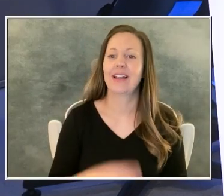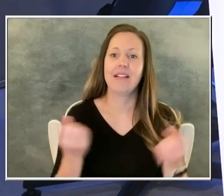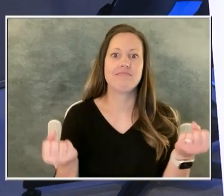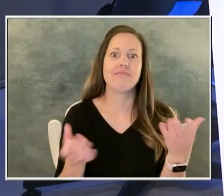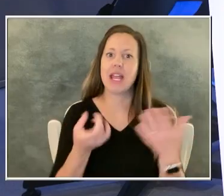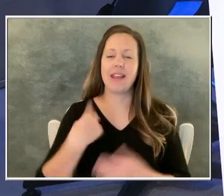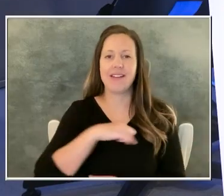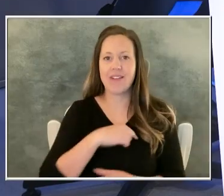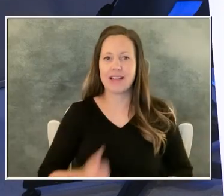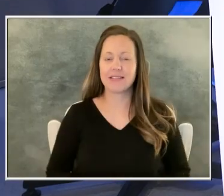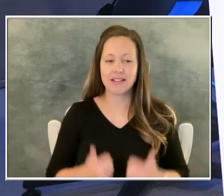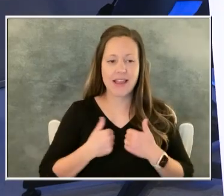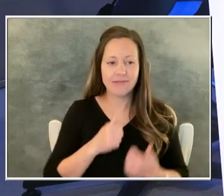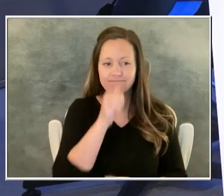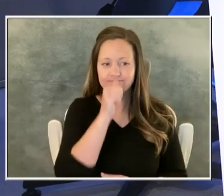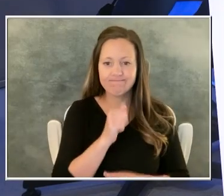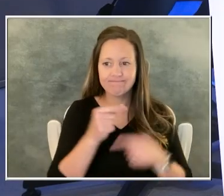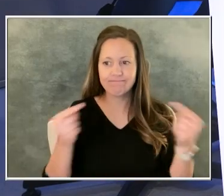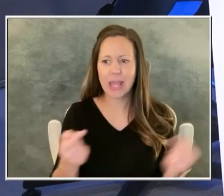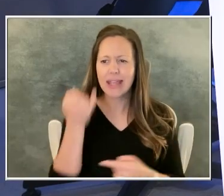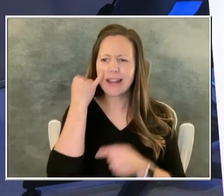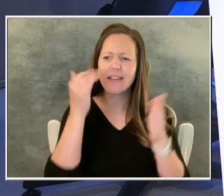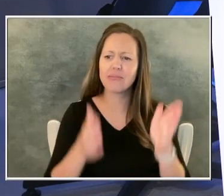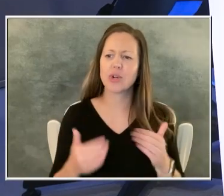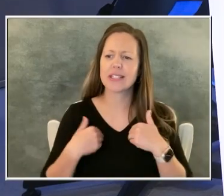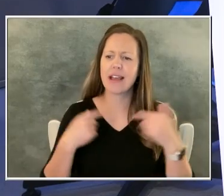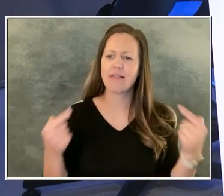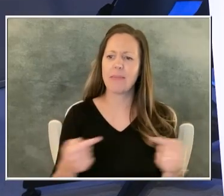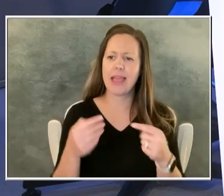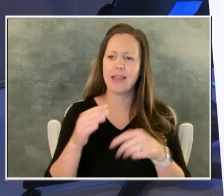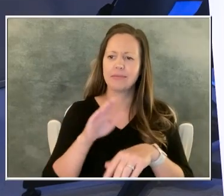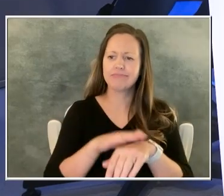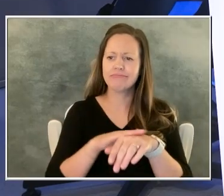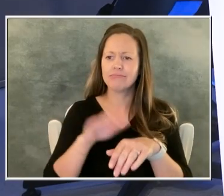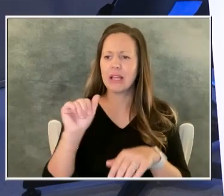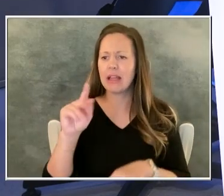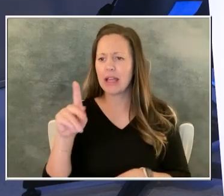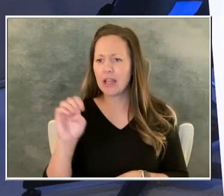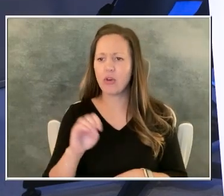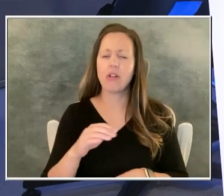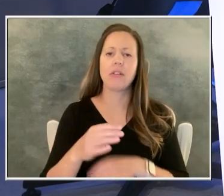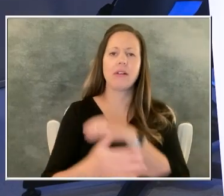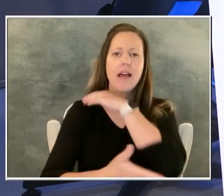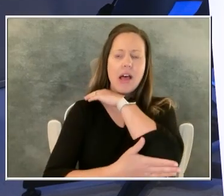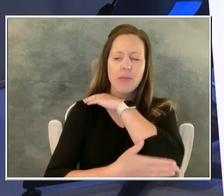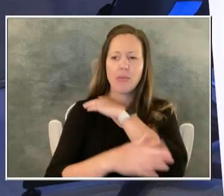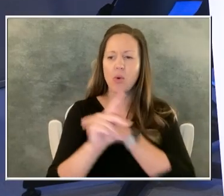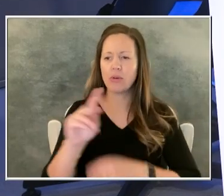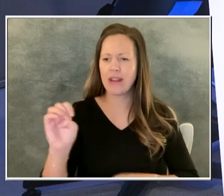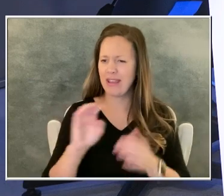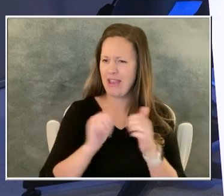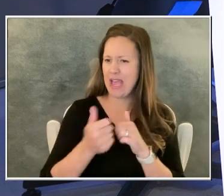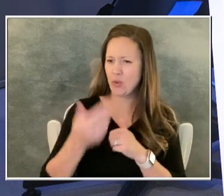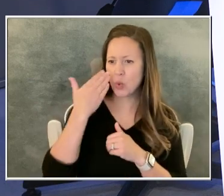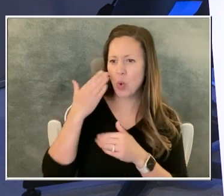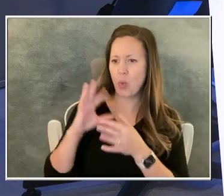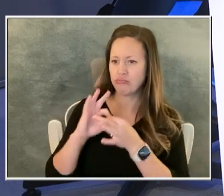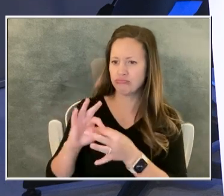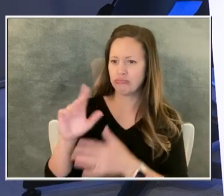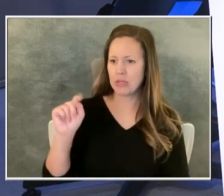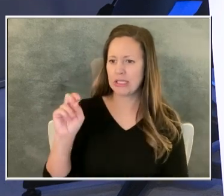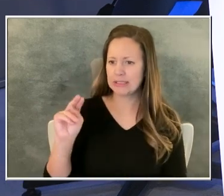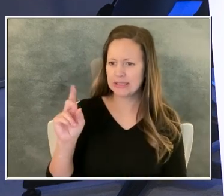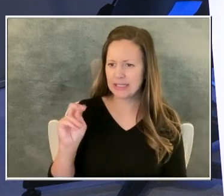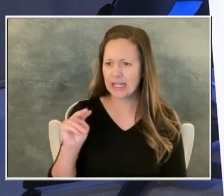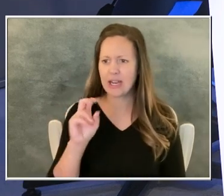of pain. If someone has pain in their ankle, their elbow, their knee, their shoulder, how do you know if it's a tendon problem versus something